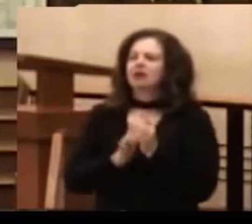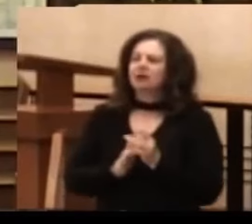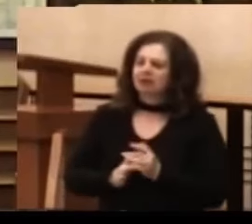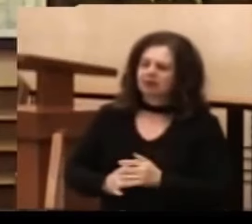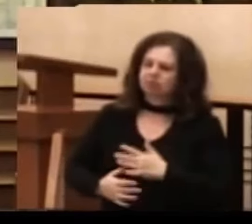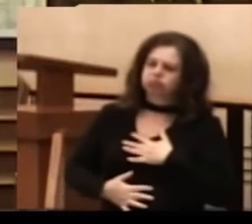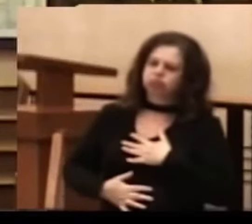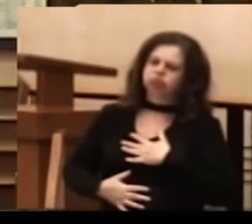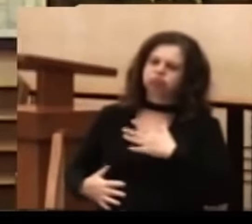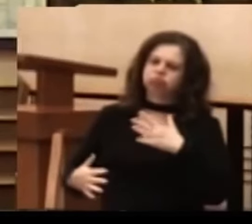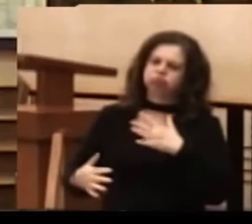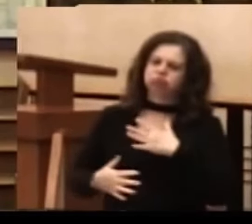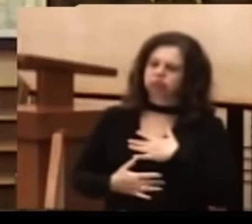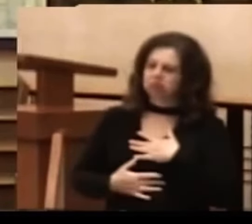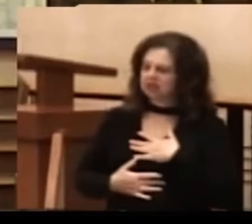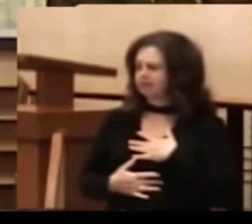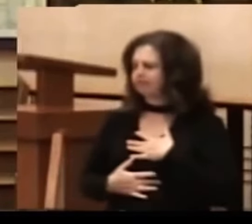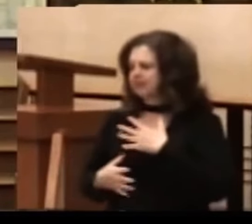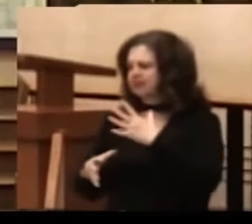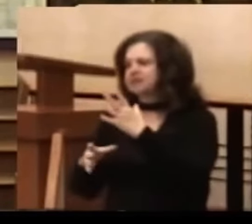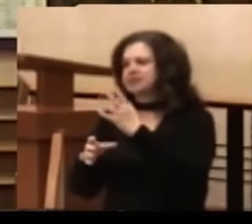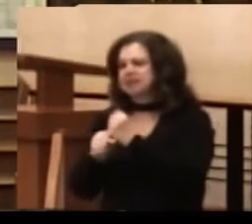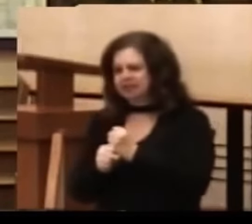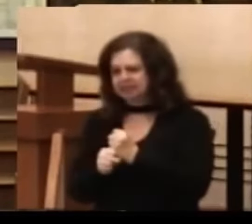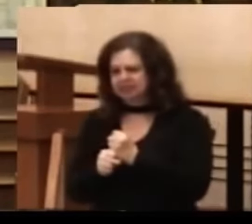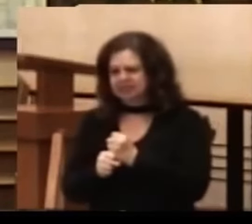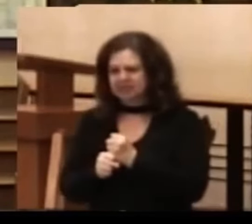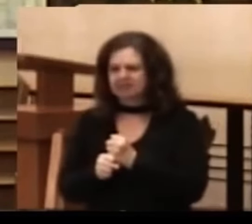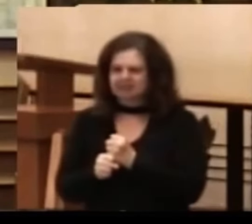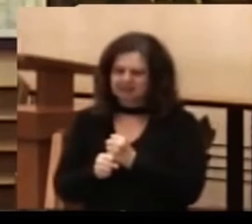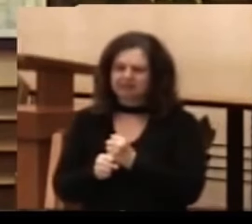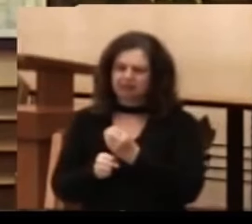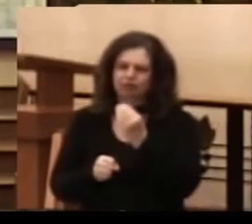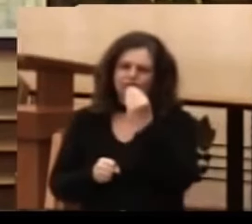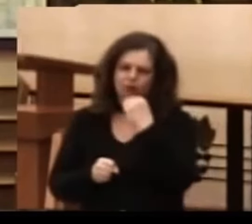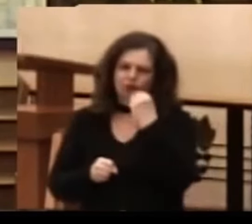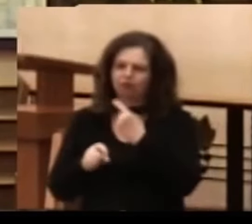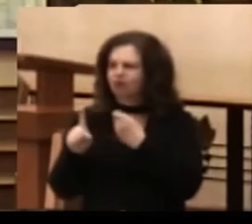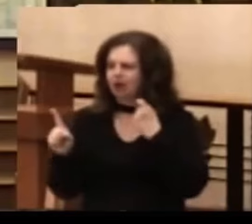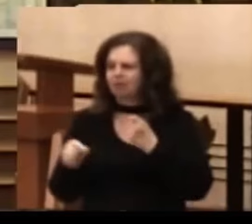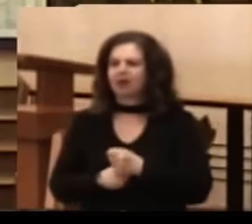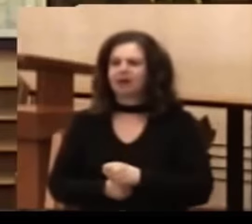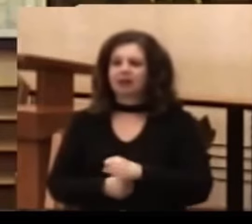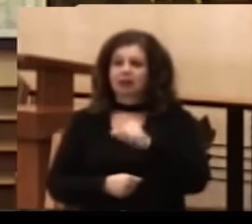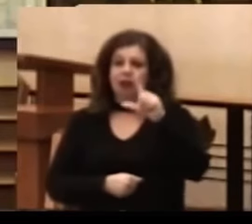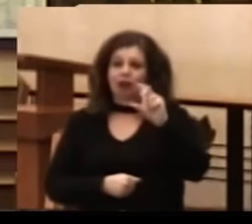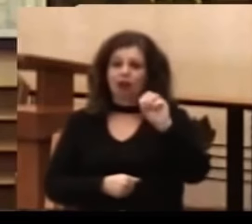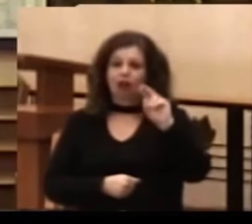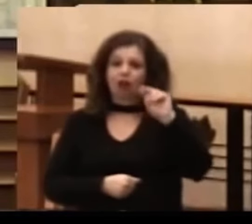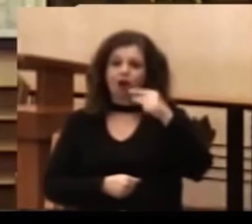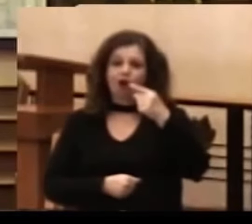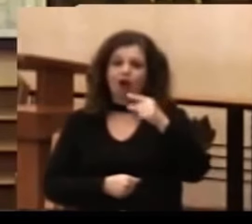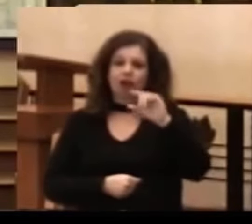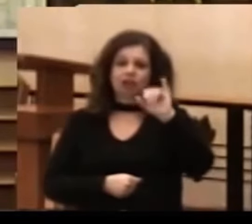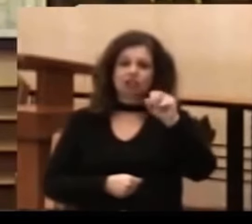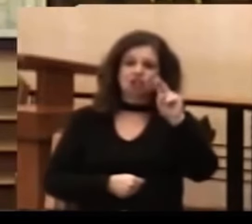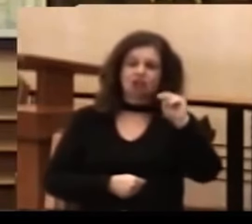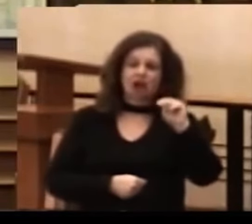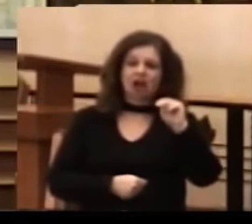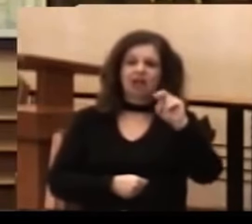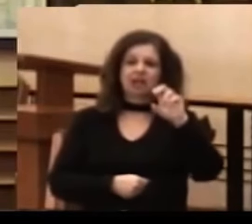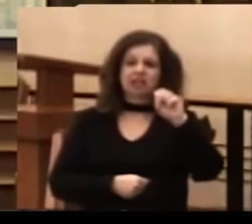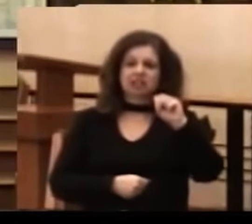he takes the leftovers from yesterday's Long John Silver's takeout, and he creates a big feast